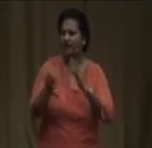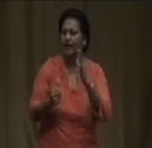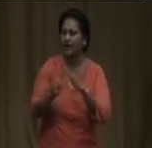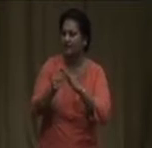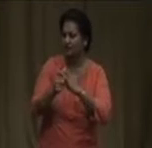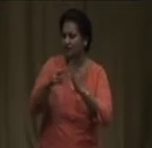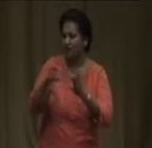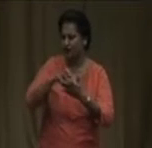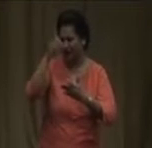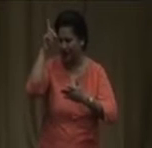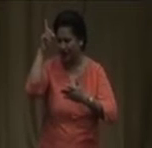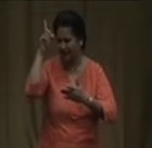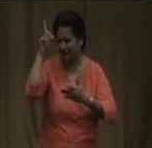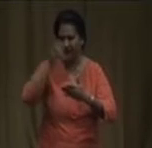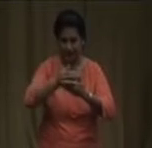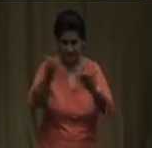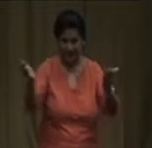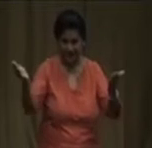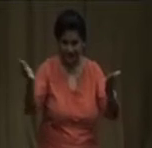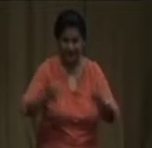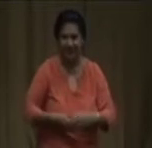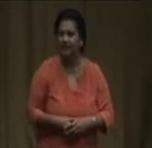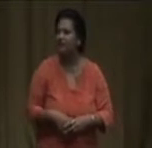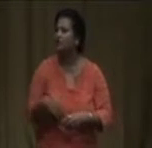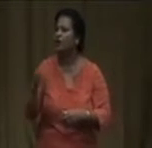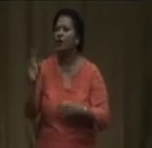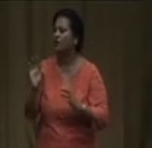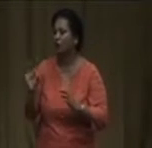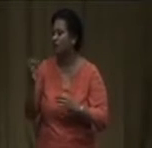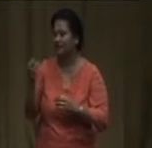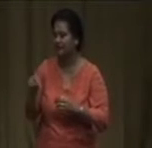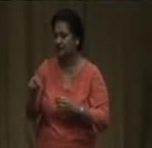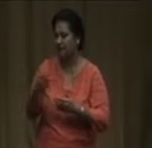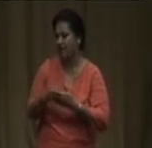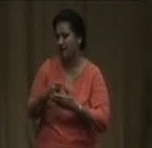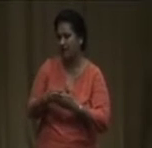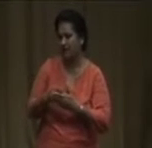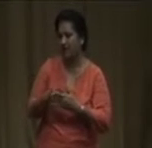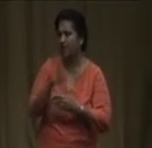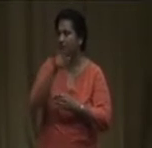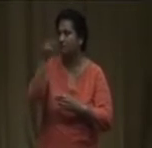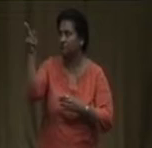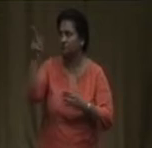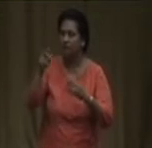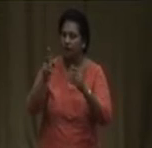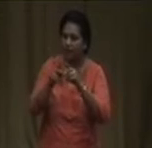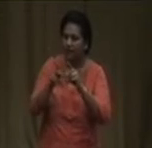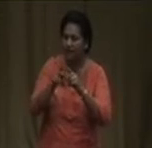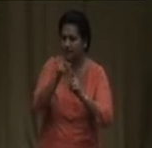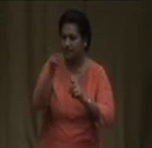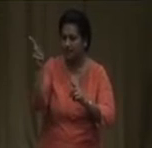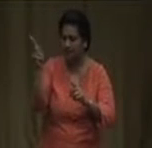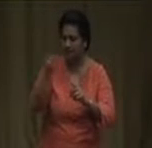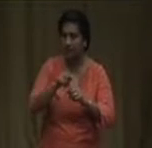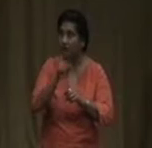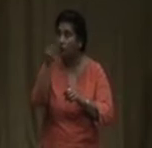From the revenue perspective, no new money is required from our partner institutions, but our partner institutions who choose to